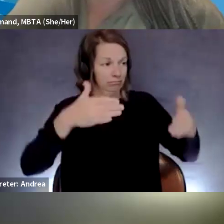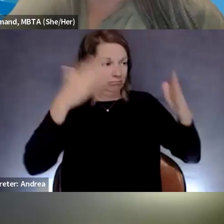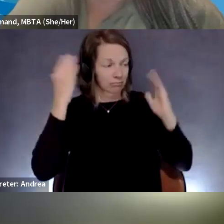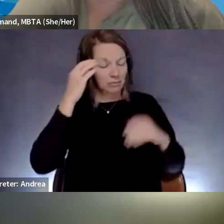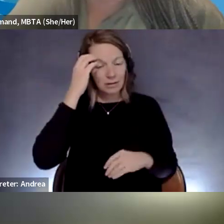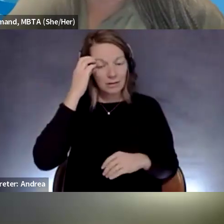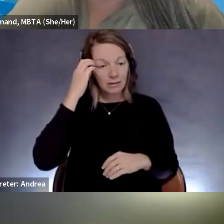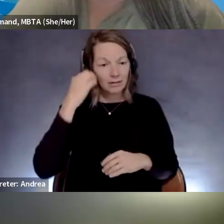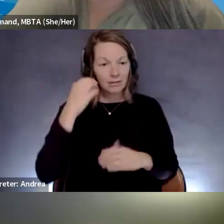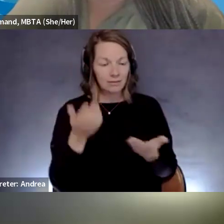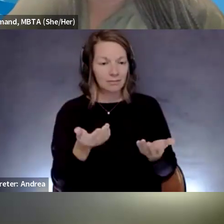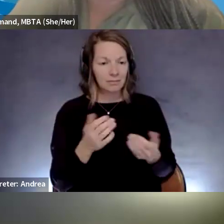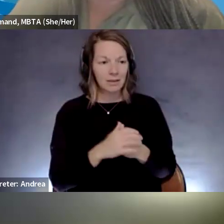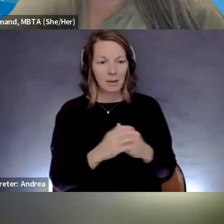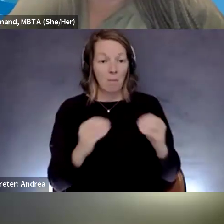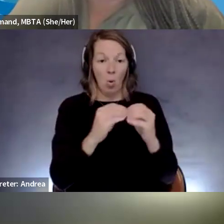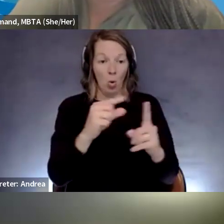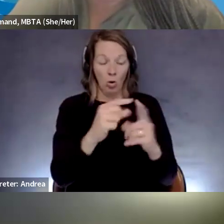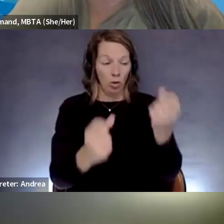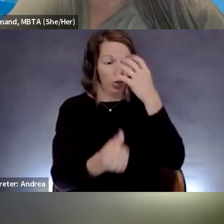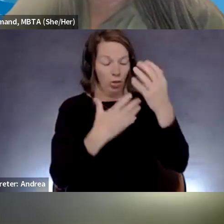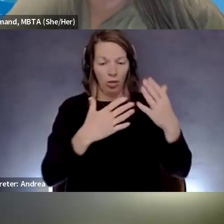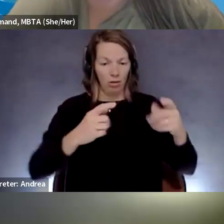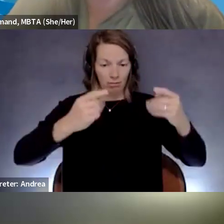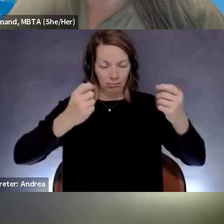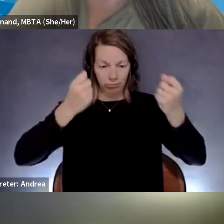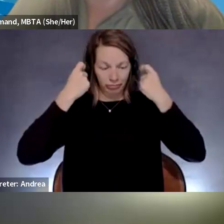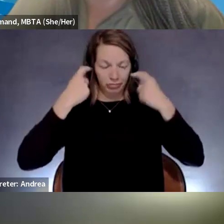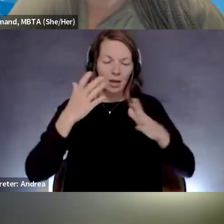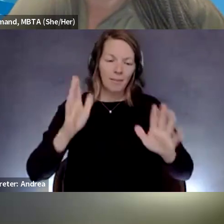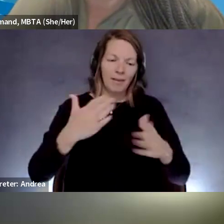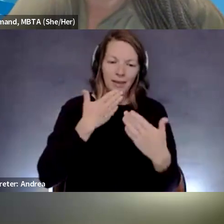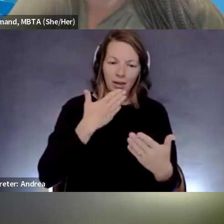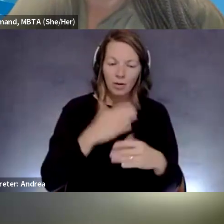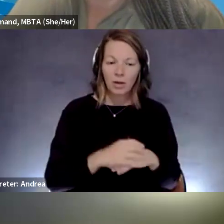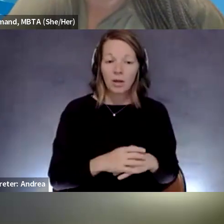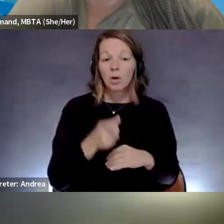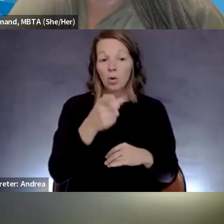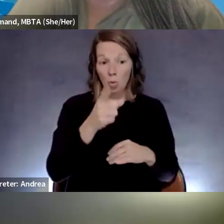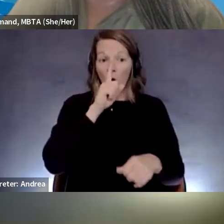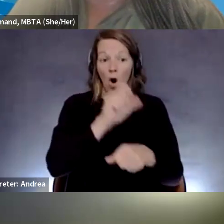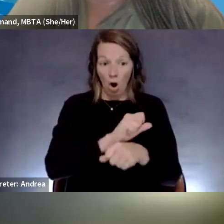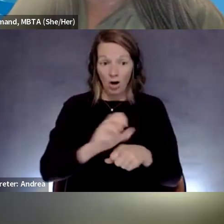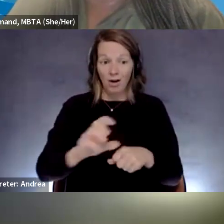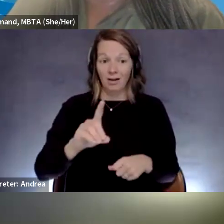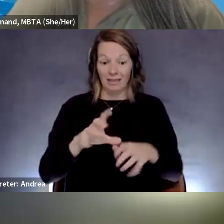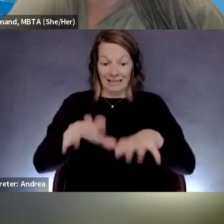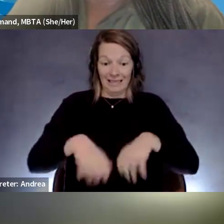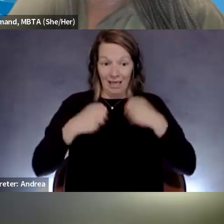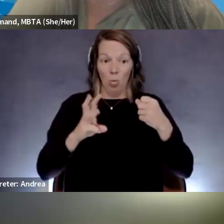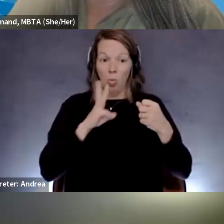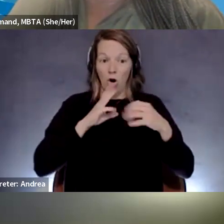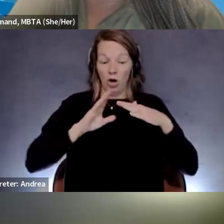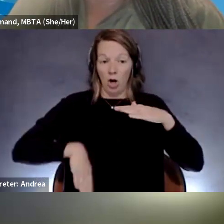that helps. Any more words you throw at me will help. Thank you. Yeah. But what you're saying, you are dewatering underneath